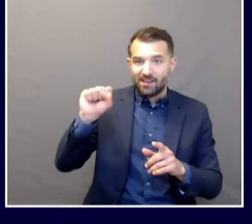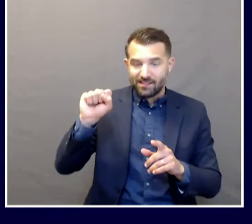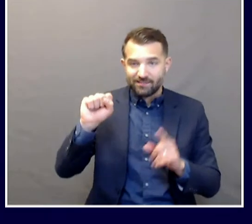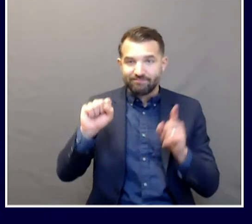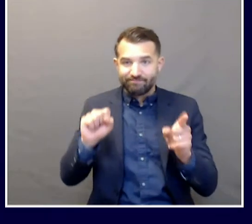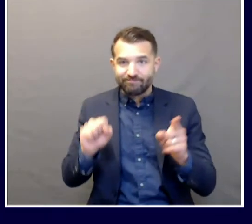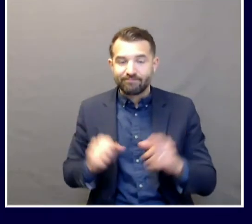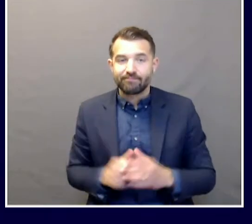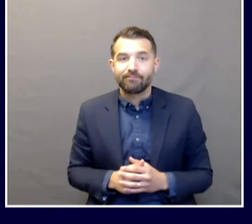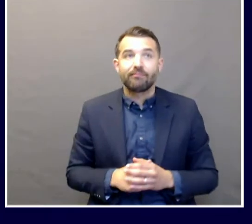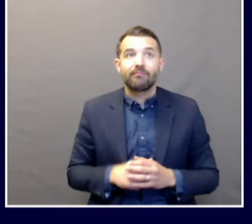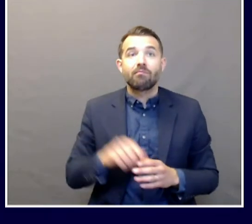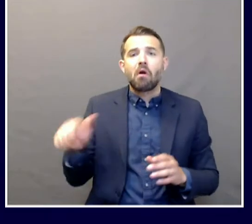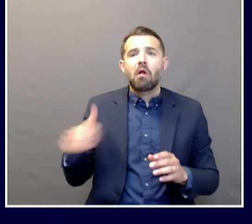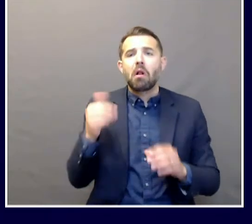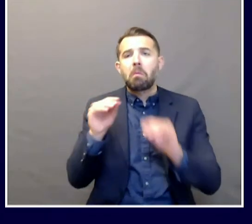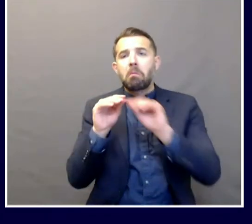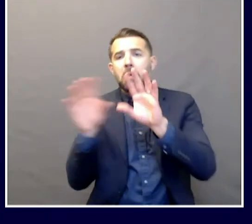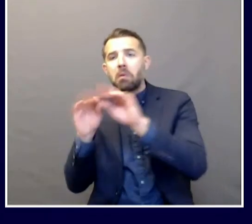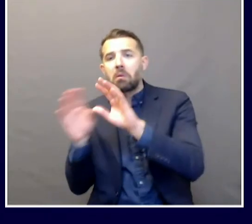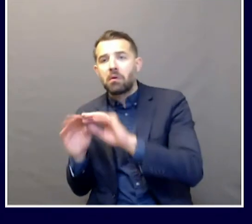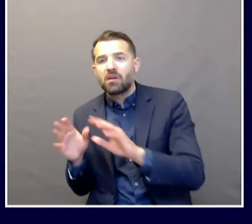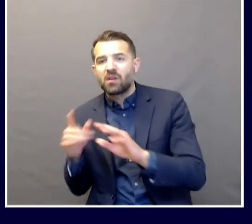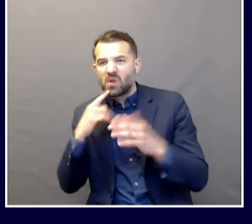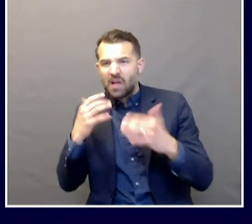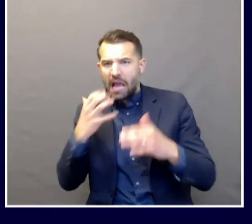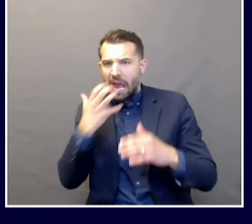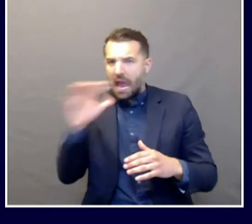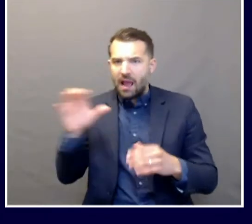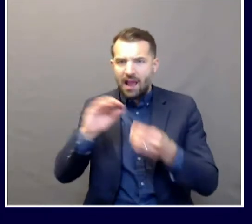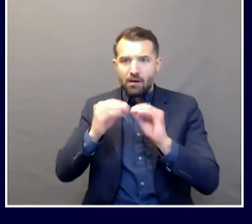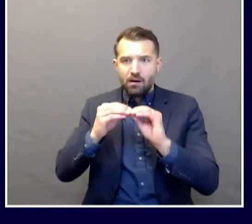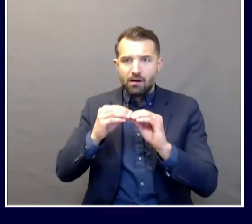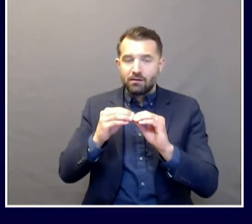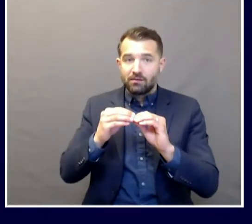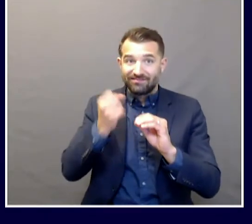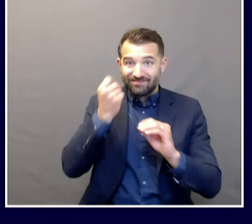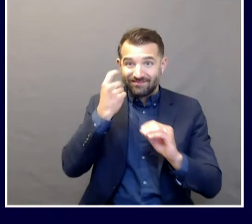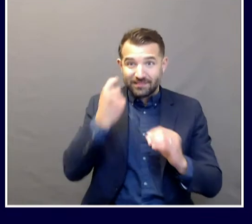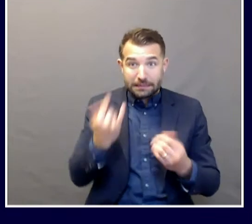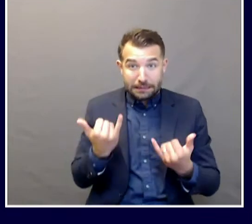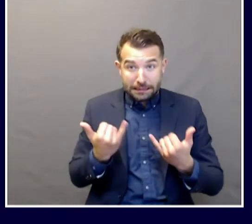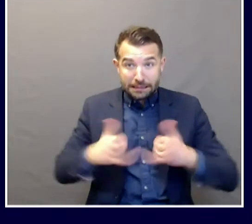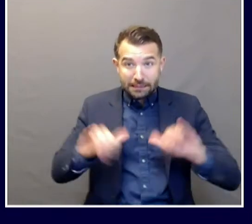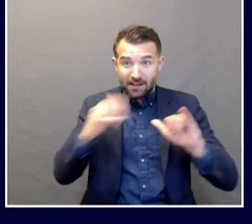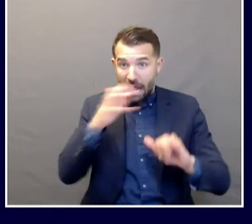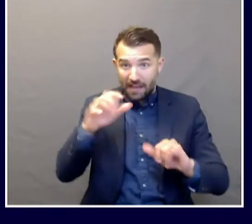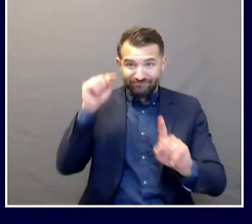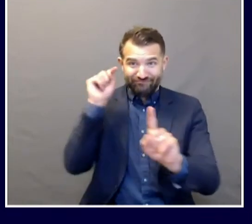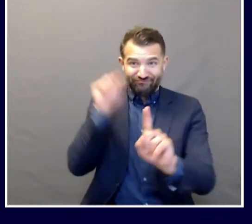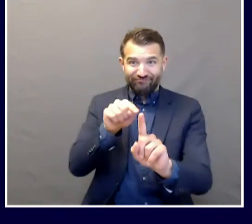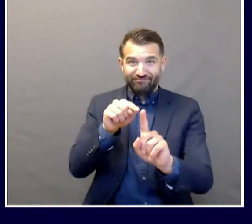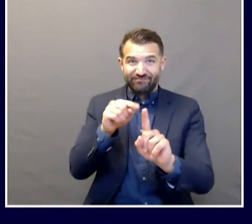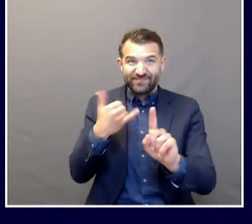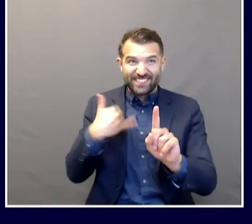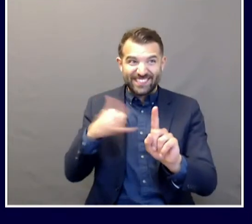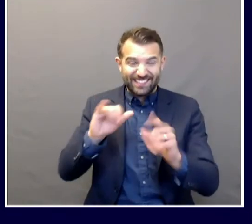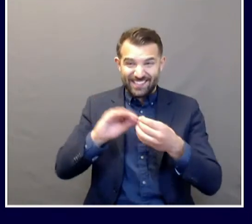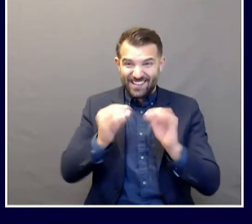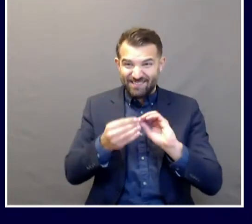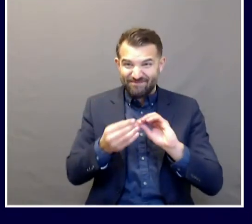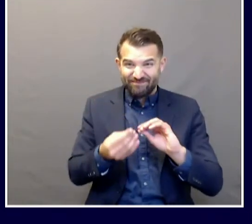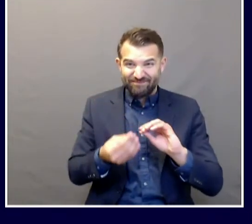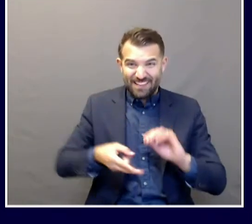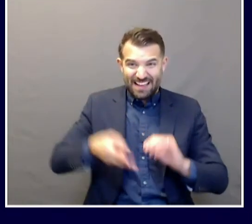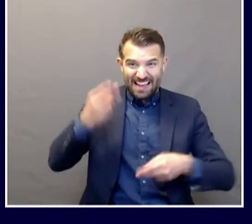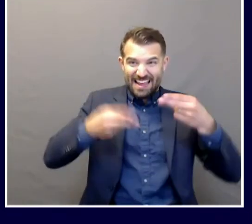associated outbreaks in the county, things in Androscoggin County are still concerning. The rate of new